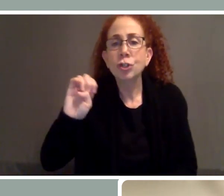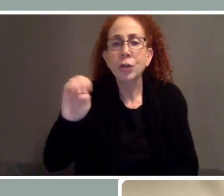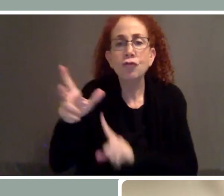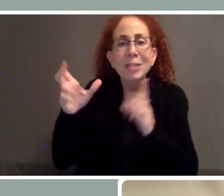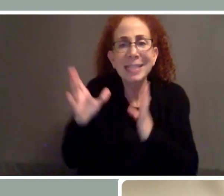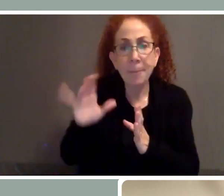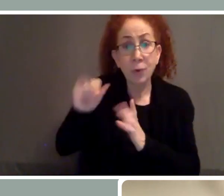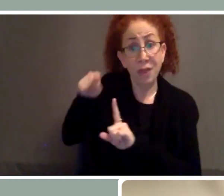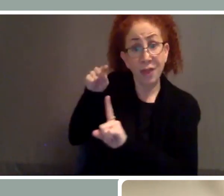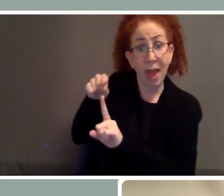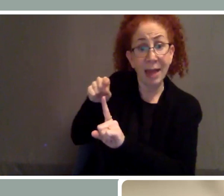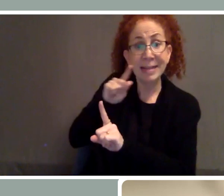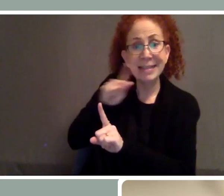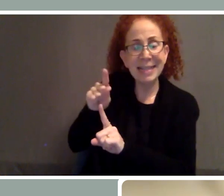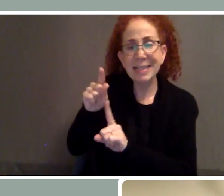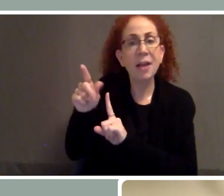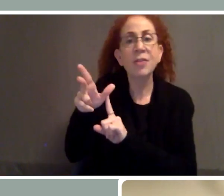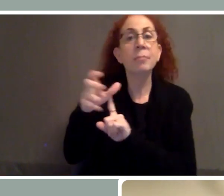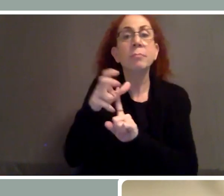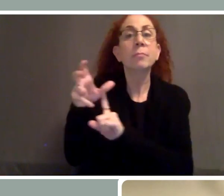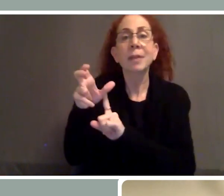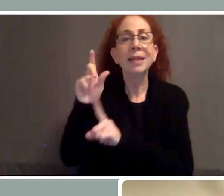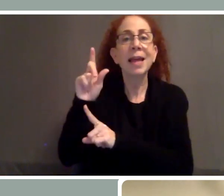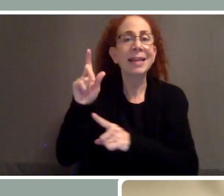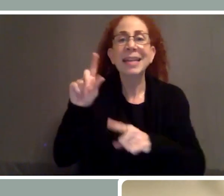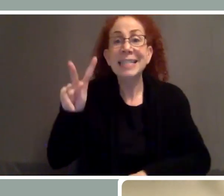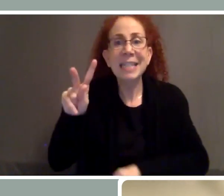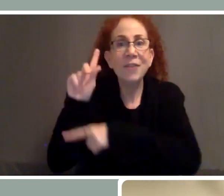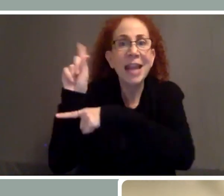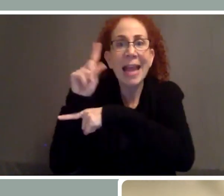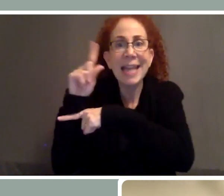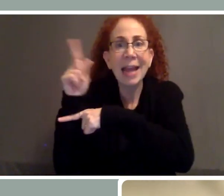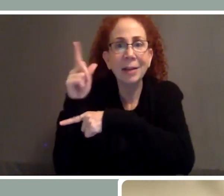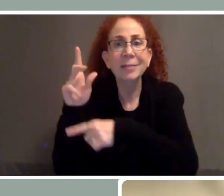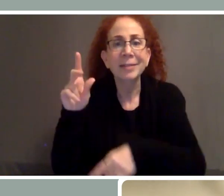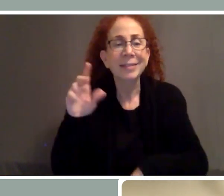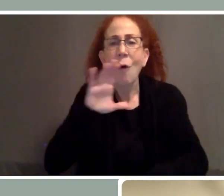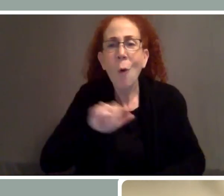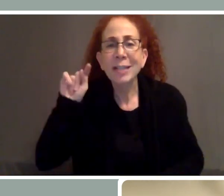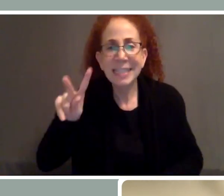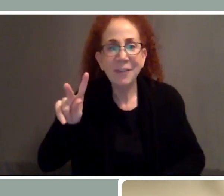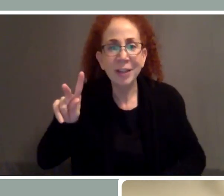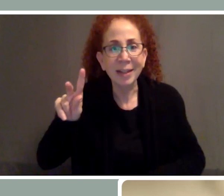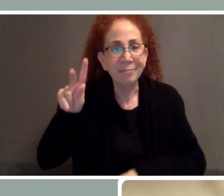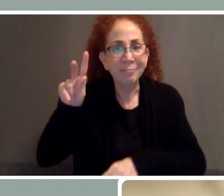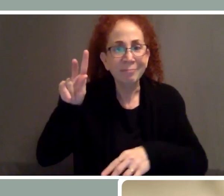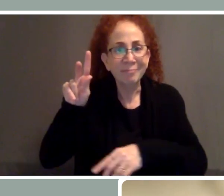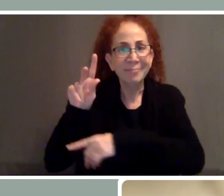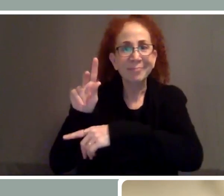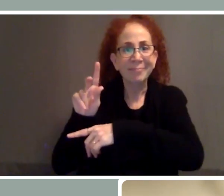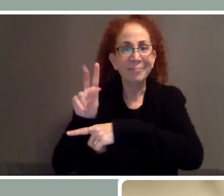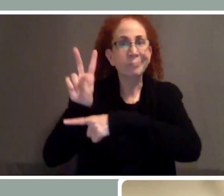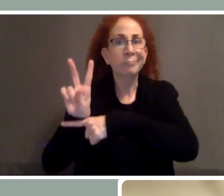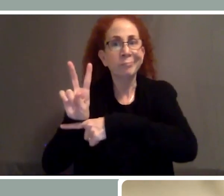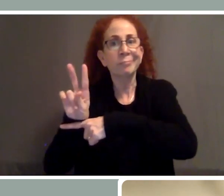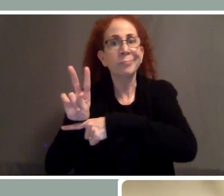the antenna, it's like the old style television antennas. For those of you who are old enough to remember old style television antennas, they're sitting